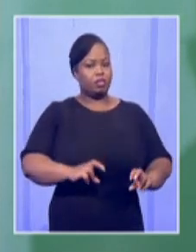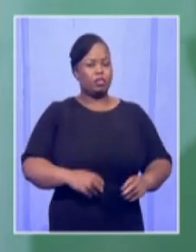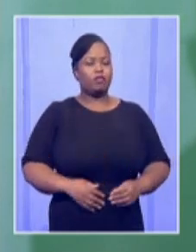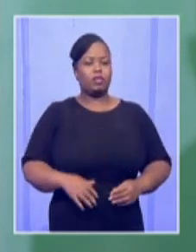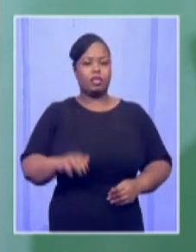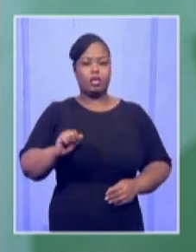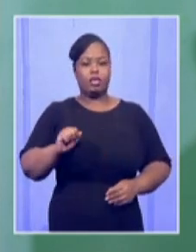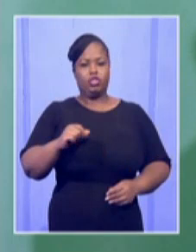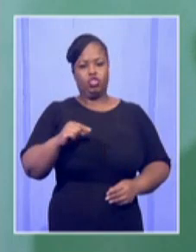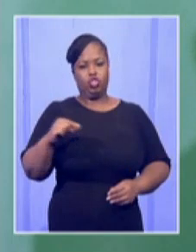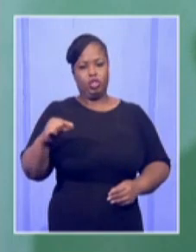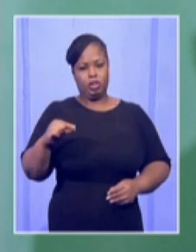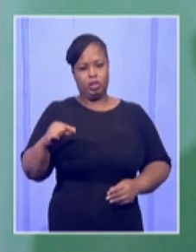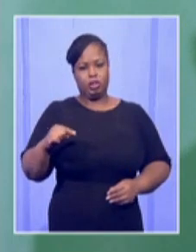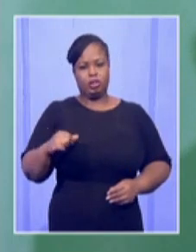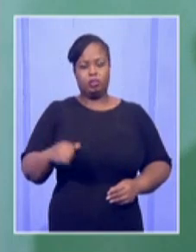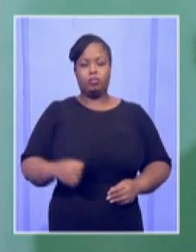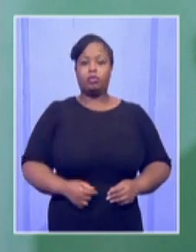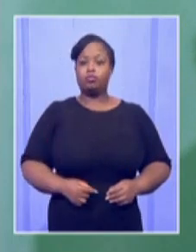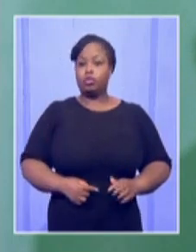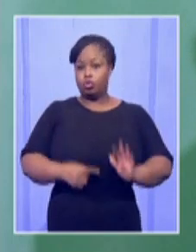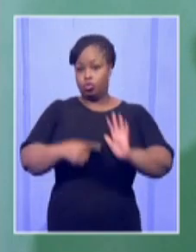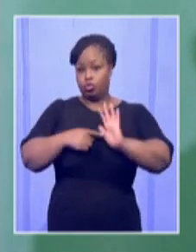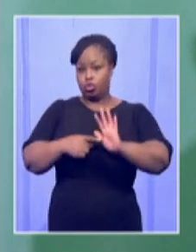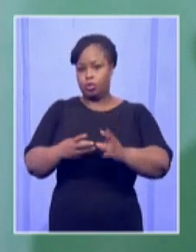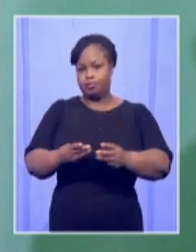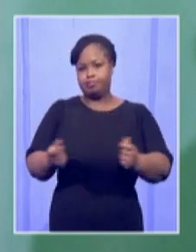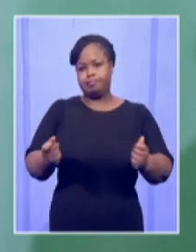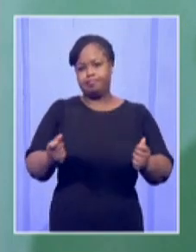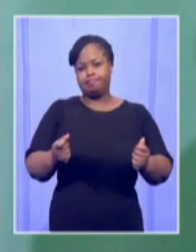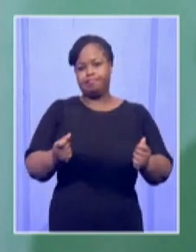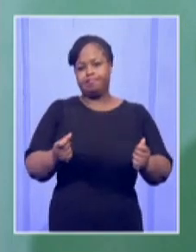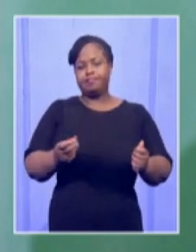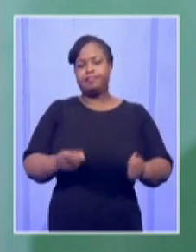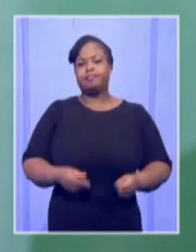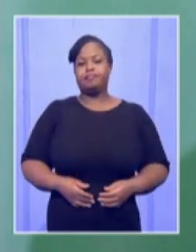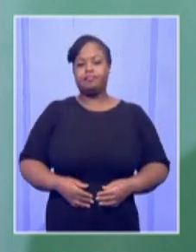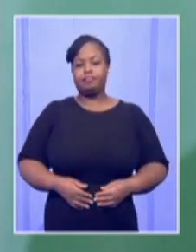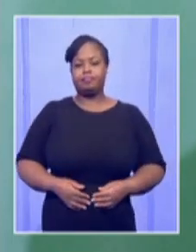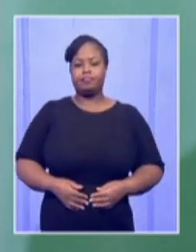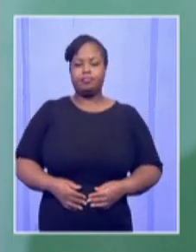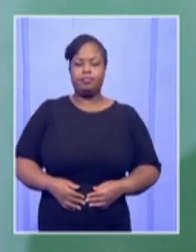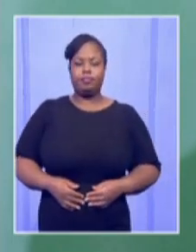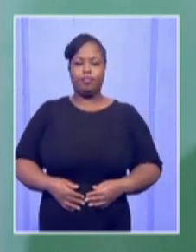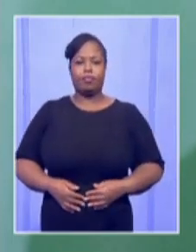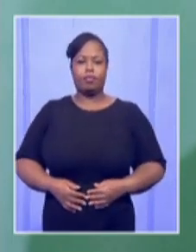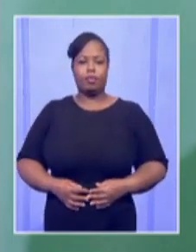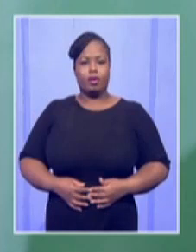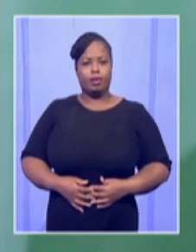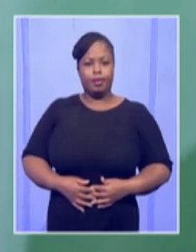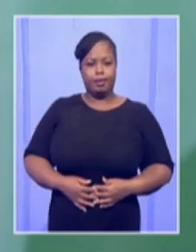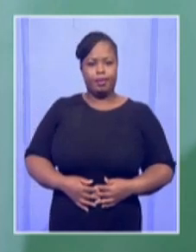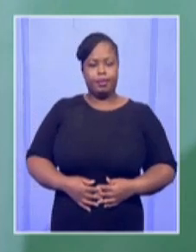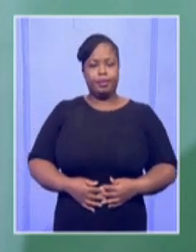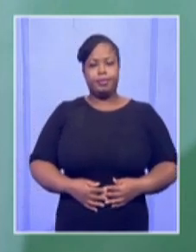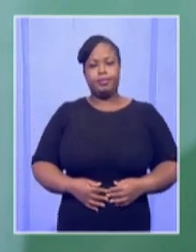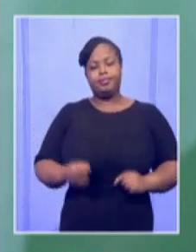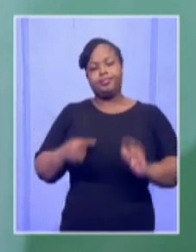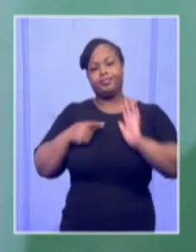which showed like a swift response to now try to put some order into the whole system. Next slide,